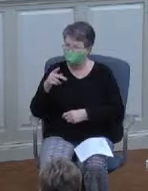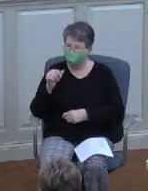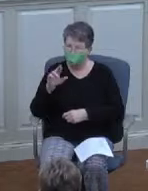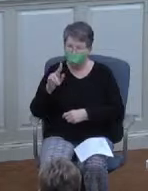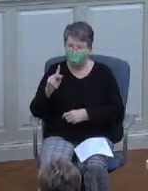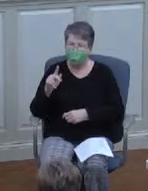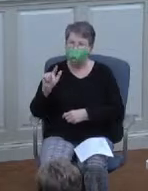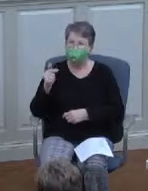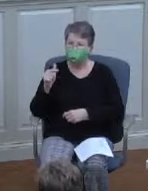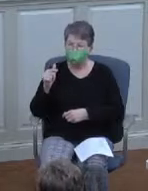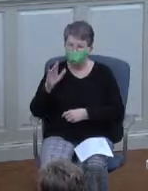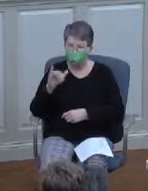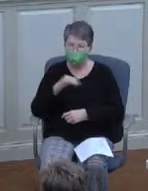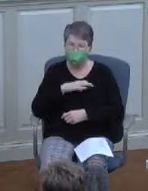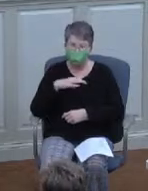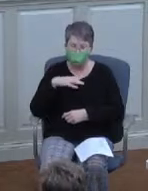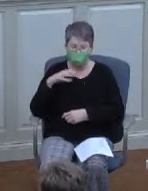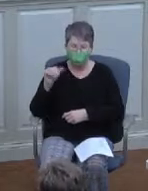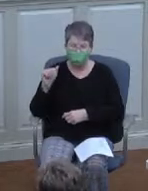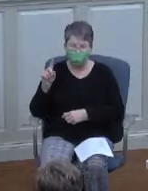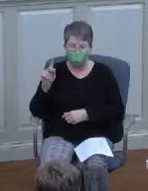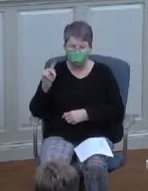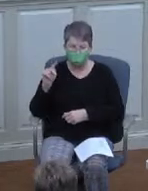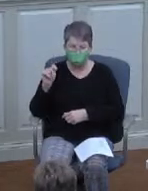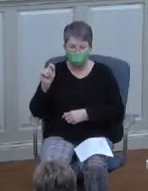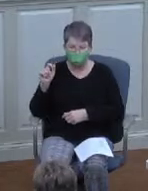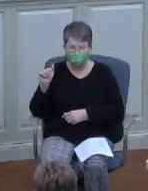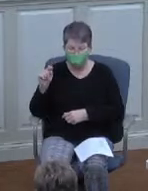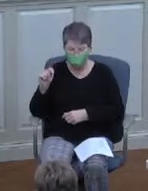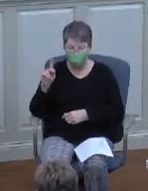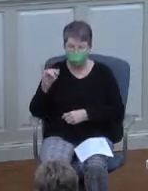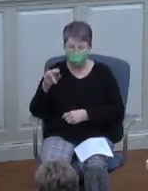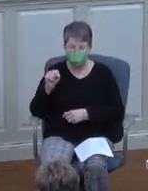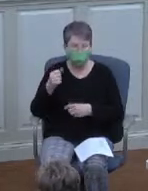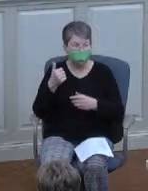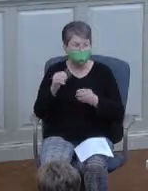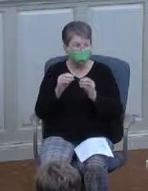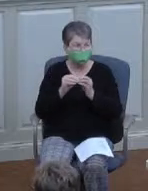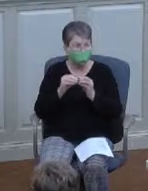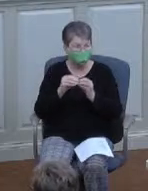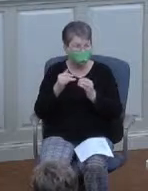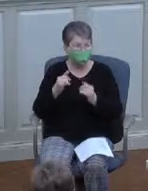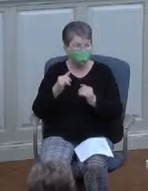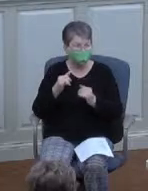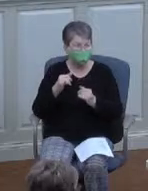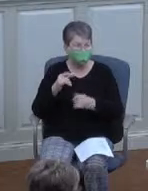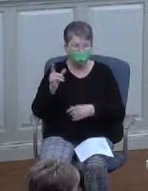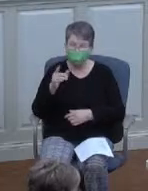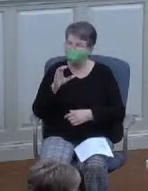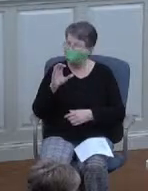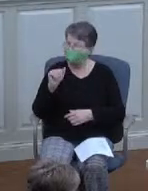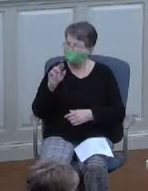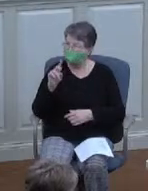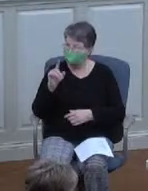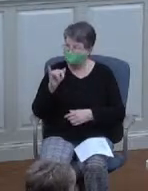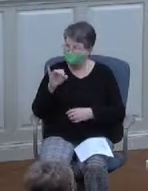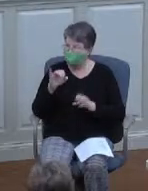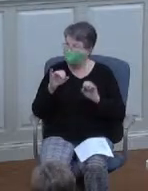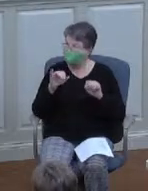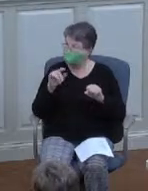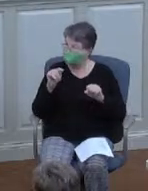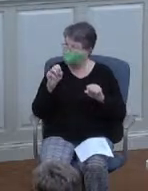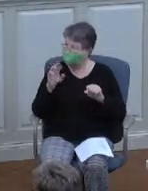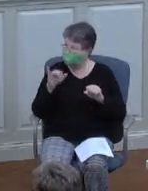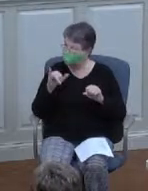by Commissioner Atkins. Any further discussion? Roll call, please. Commissioner Cottle, Yes, ma'am. Commissioner